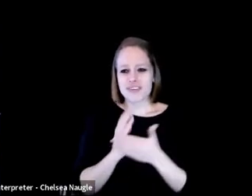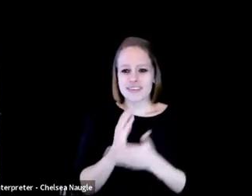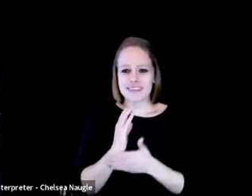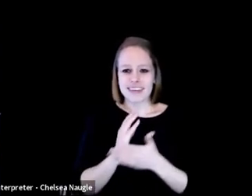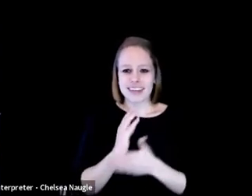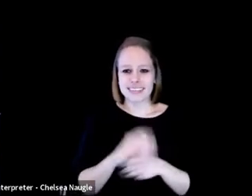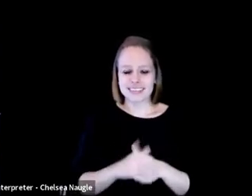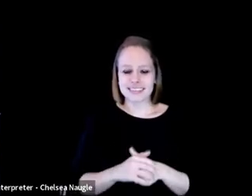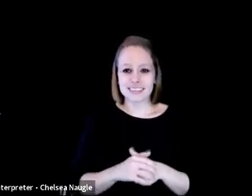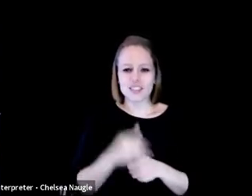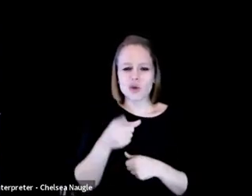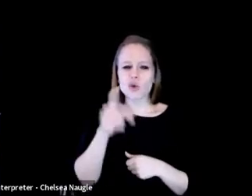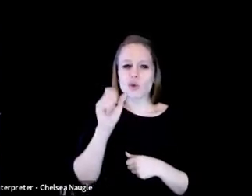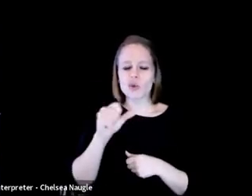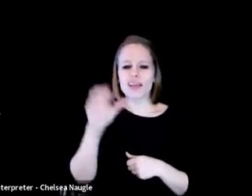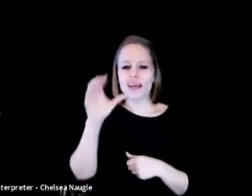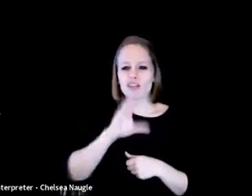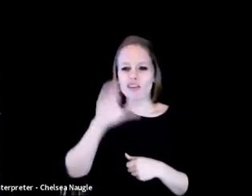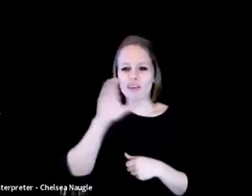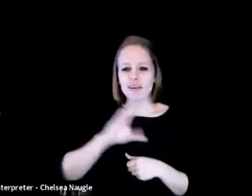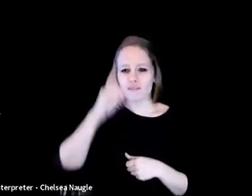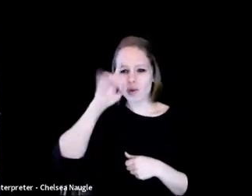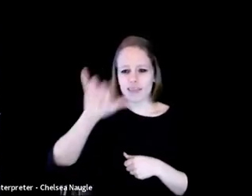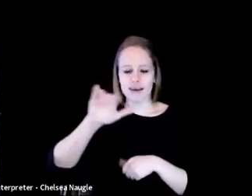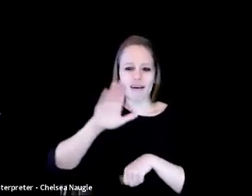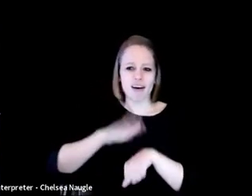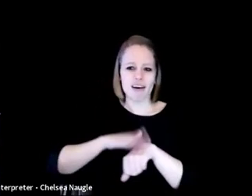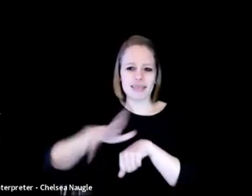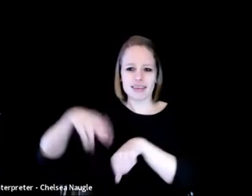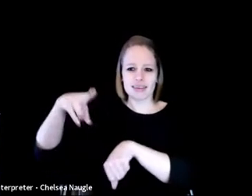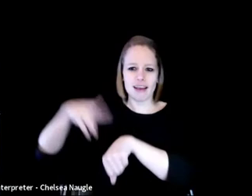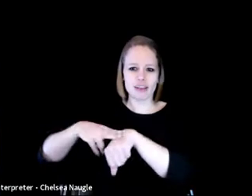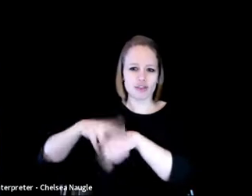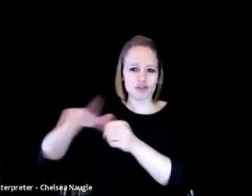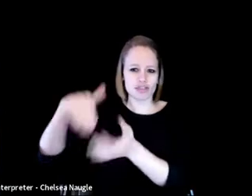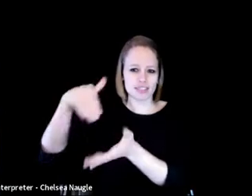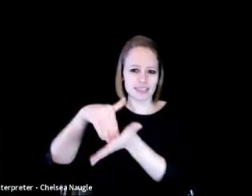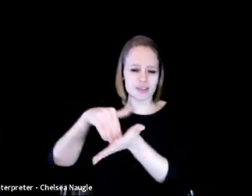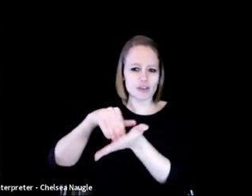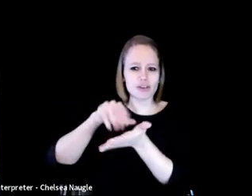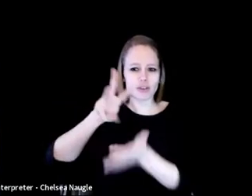So you can find that on the National Center's site.